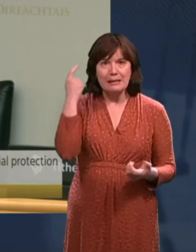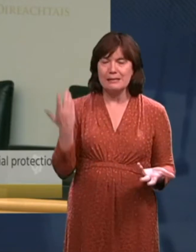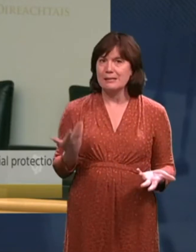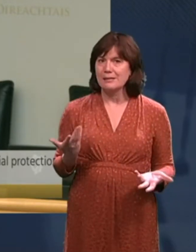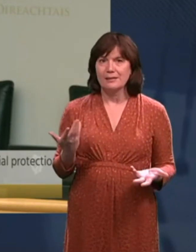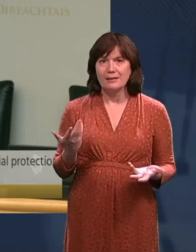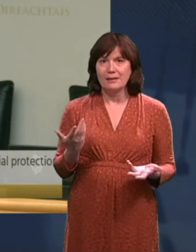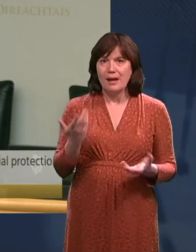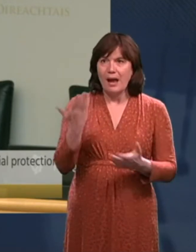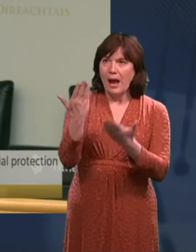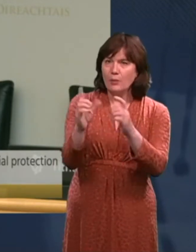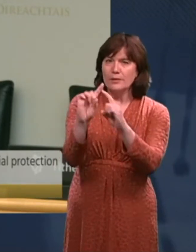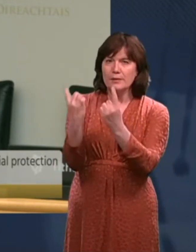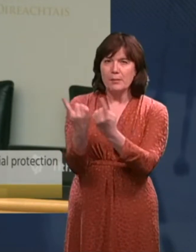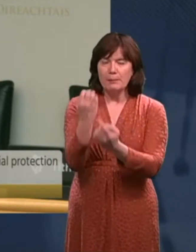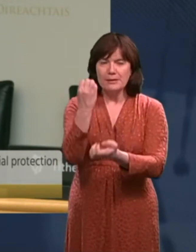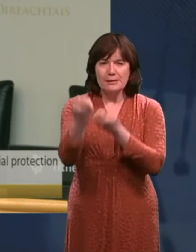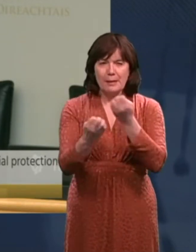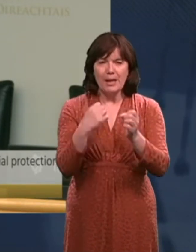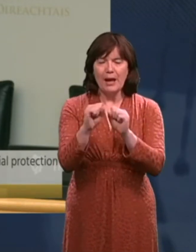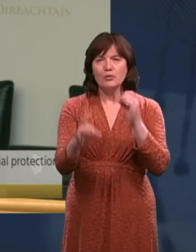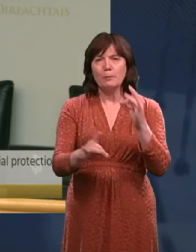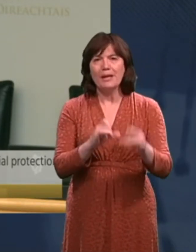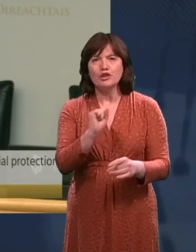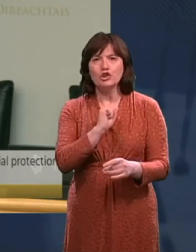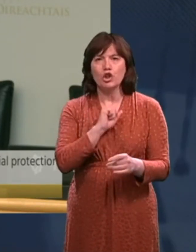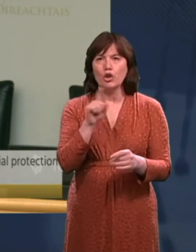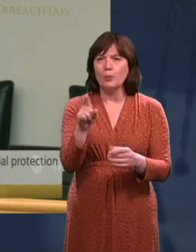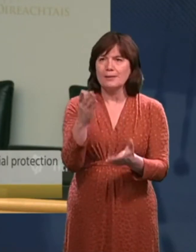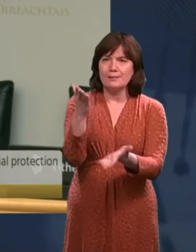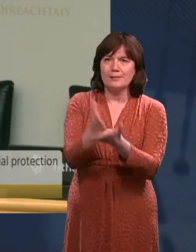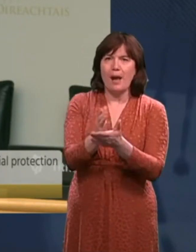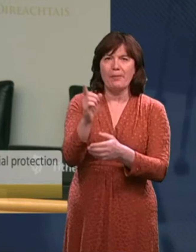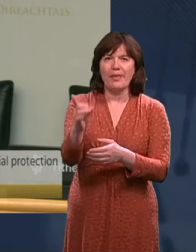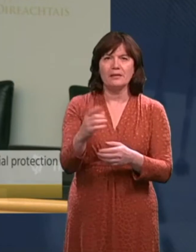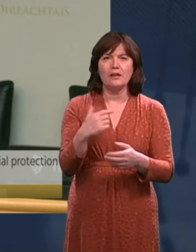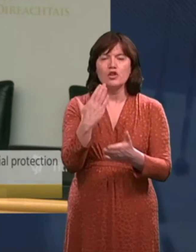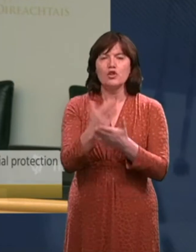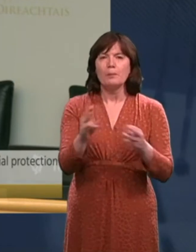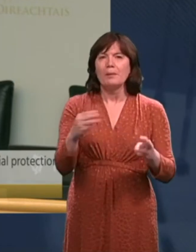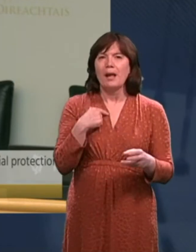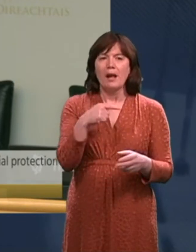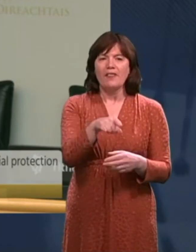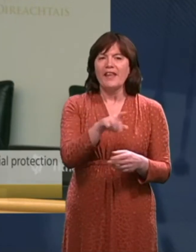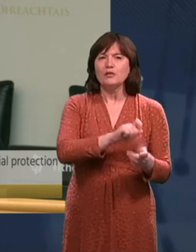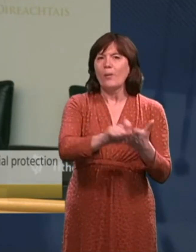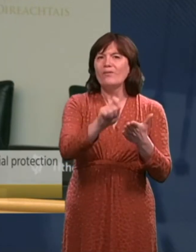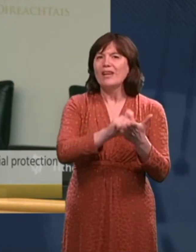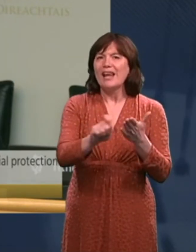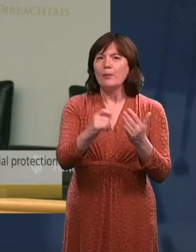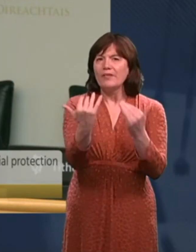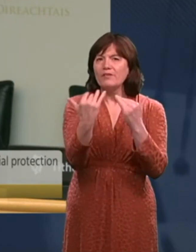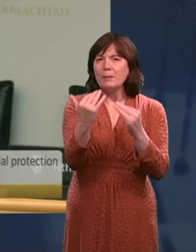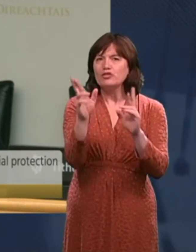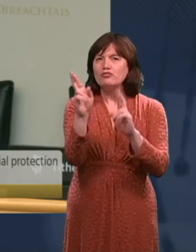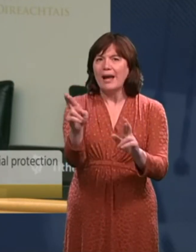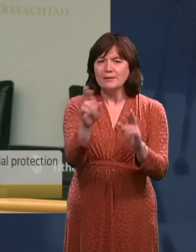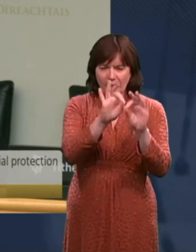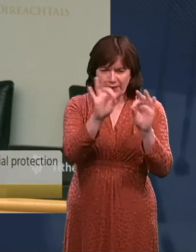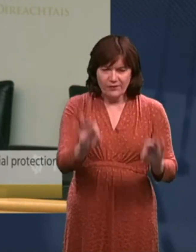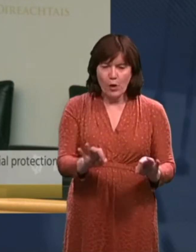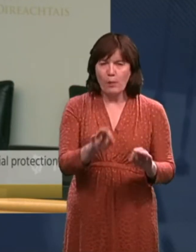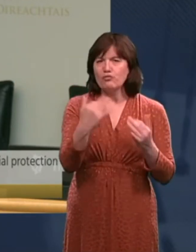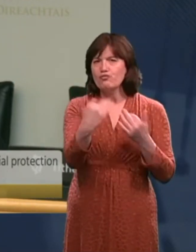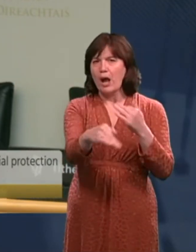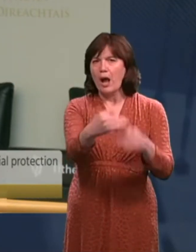the department not looking at it and saying, how do we make sure this doesn't happen anymore? Instead of looking and going, oh, well, people aren't filling out their medical information correctly. What is the department